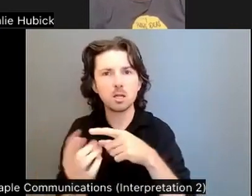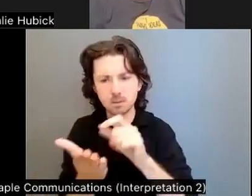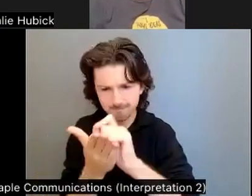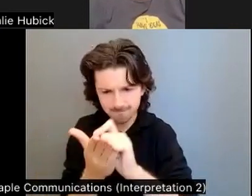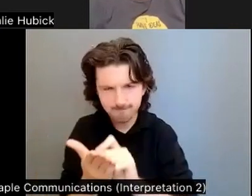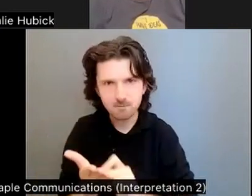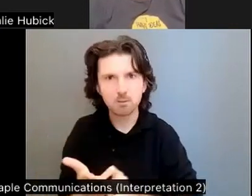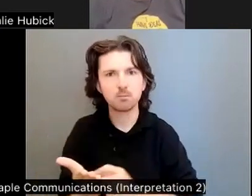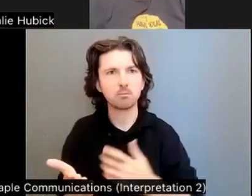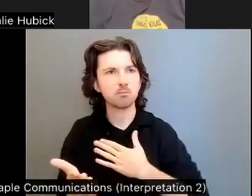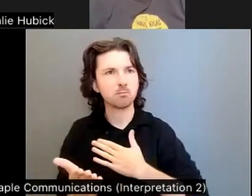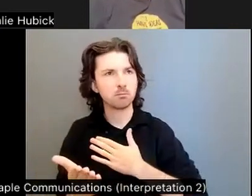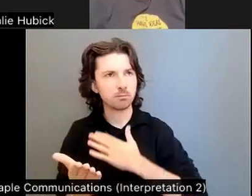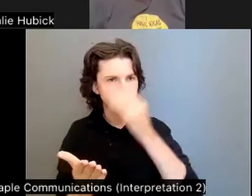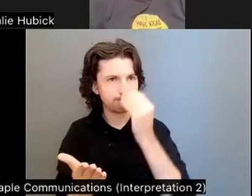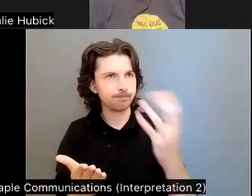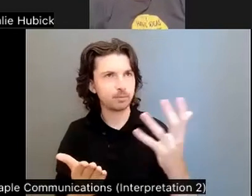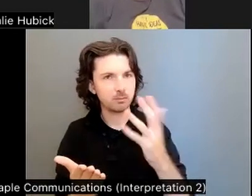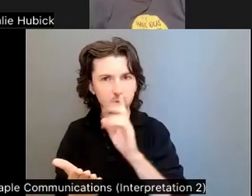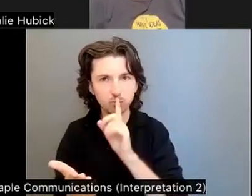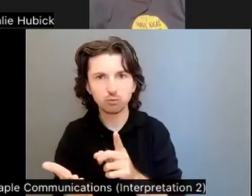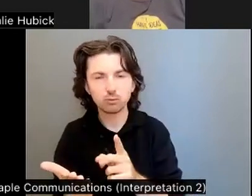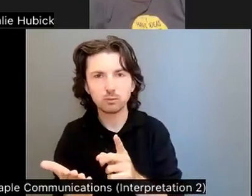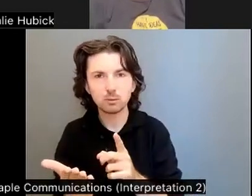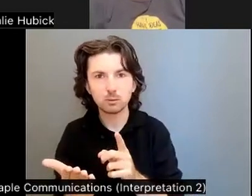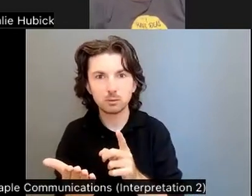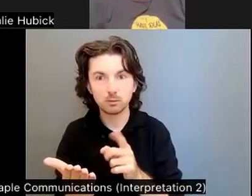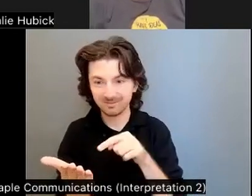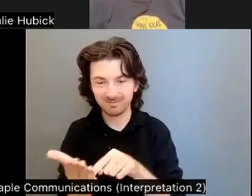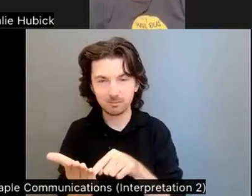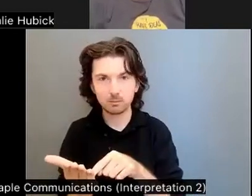And if something is being denied to you,